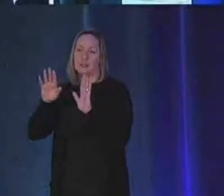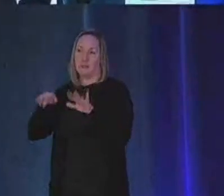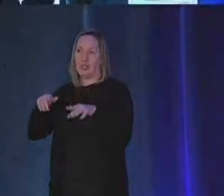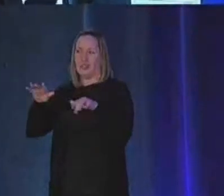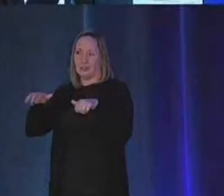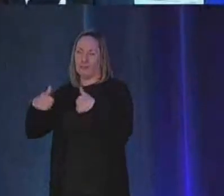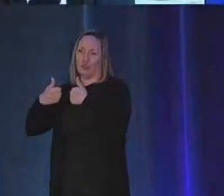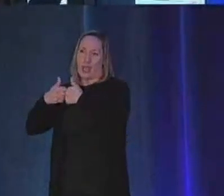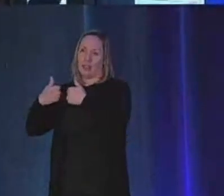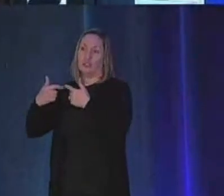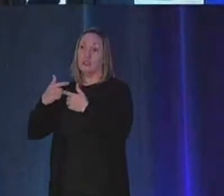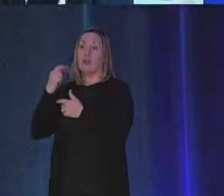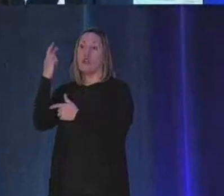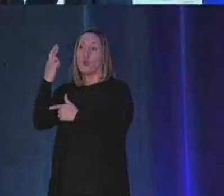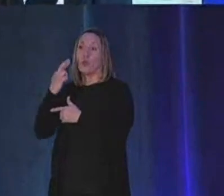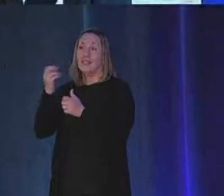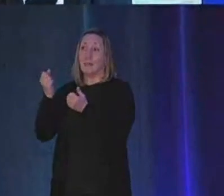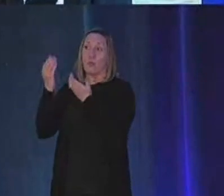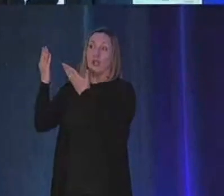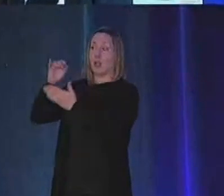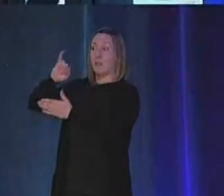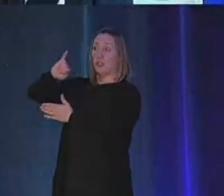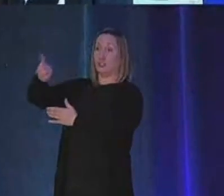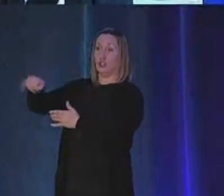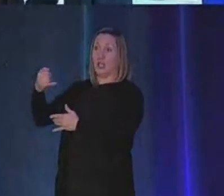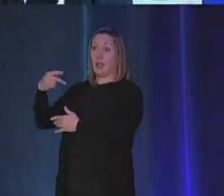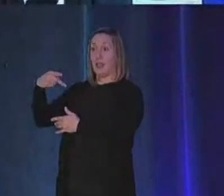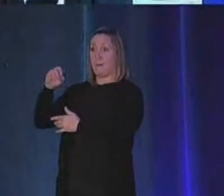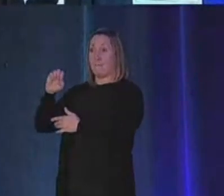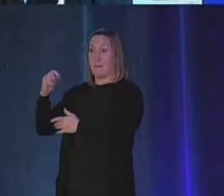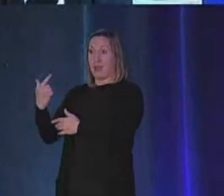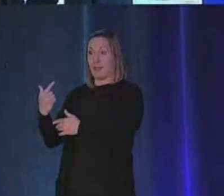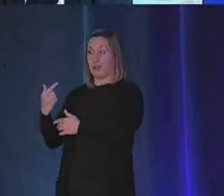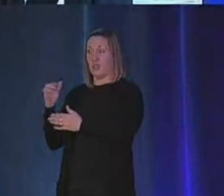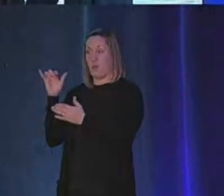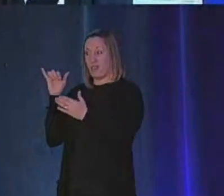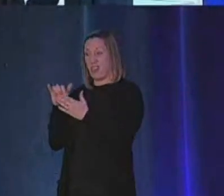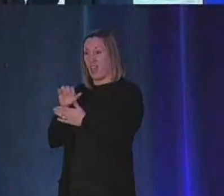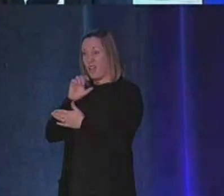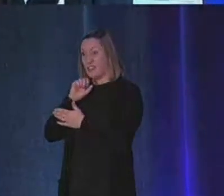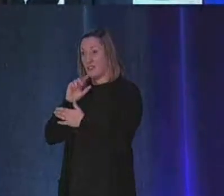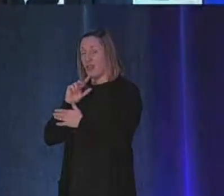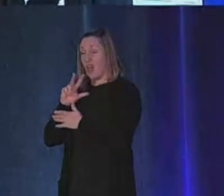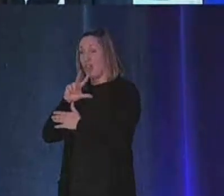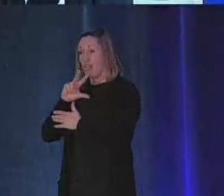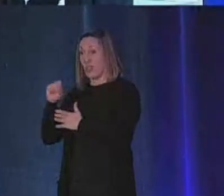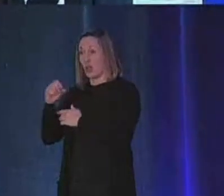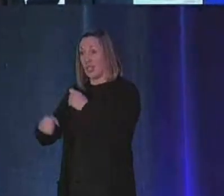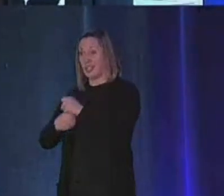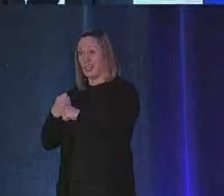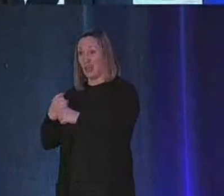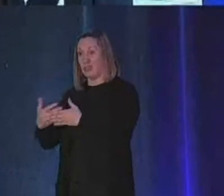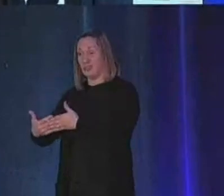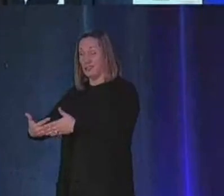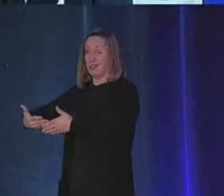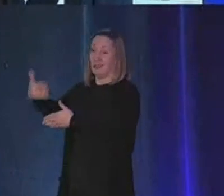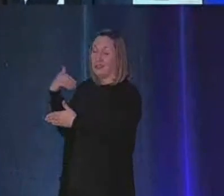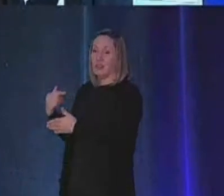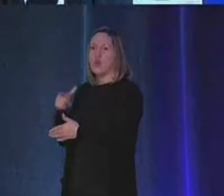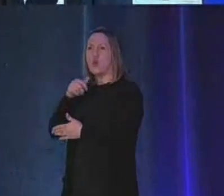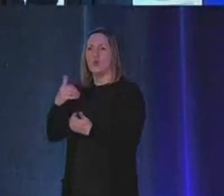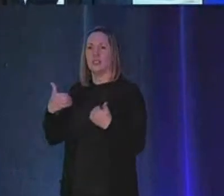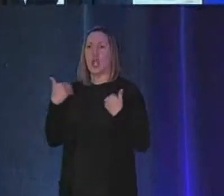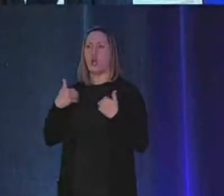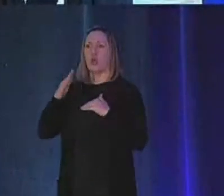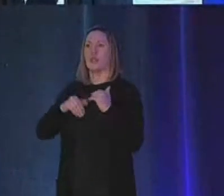The JPEG, the reason why I brought it up is it's actually a 30-year-old format, all right? Who here is under